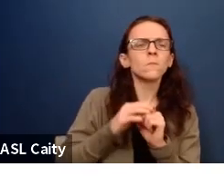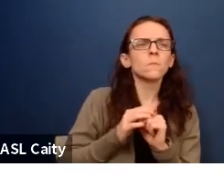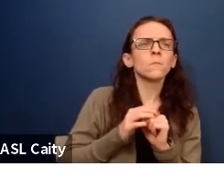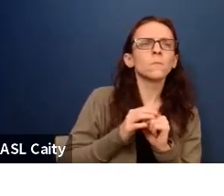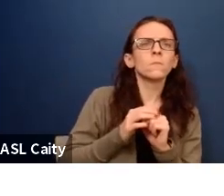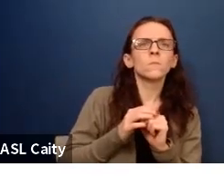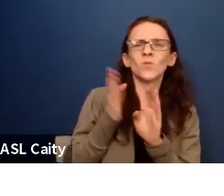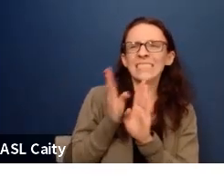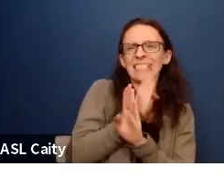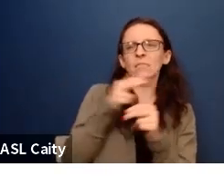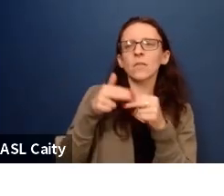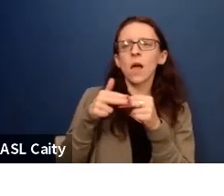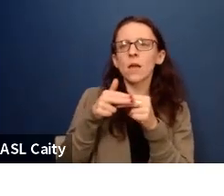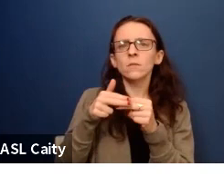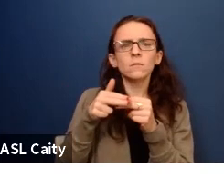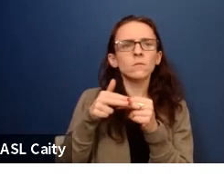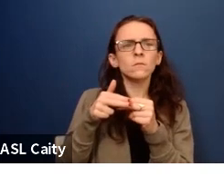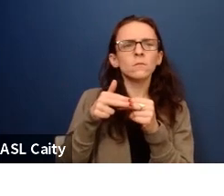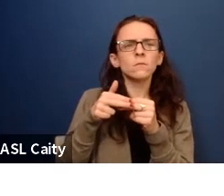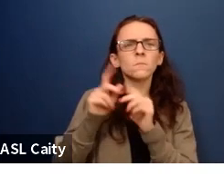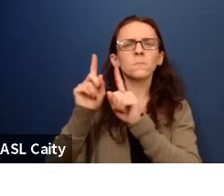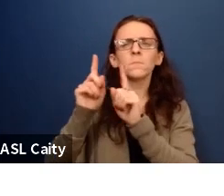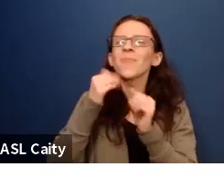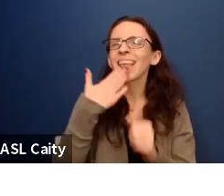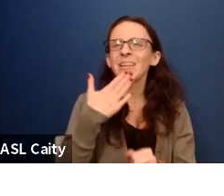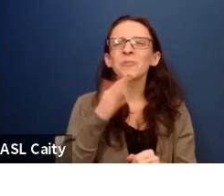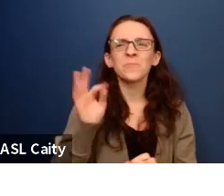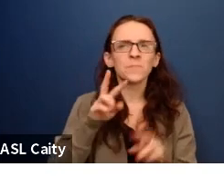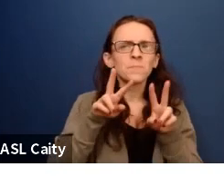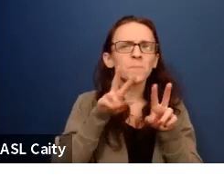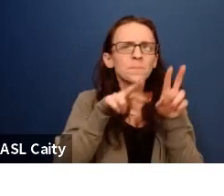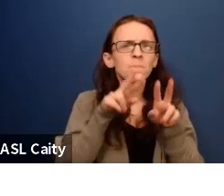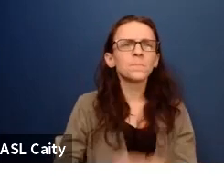last slide just for a second? Thank you.